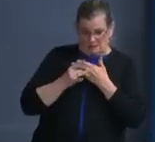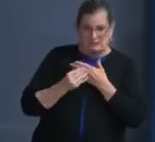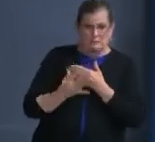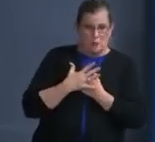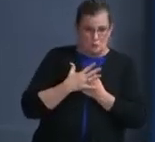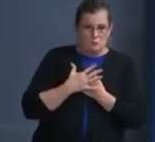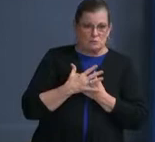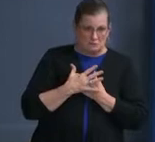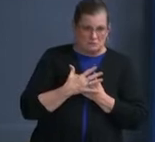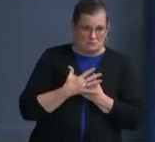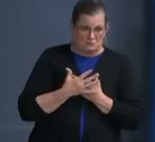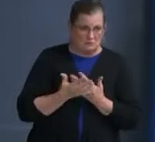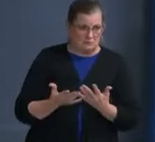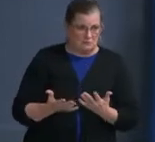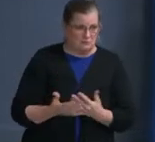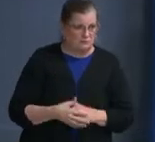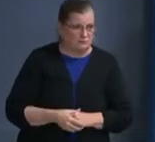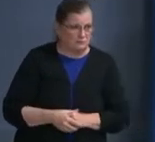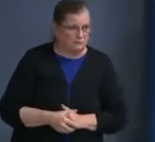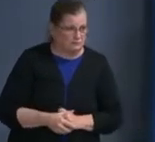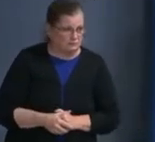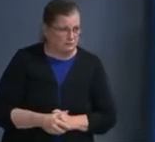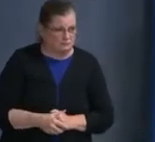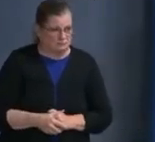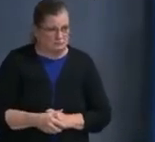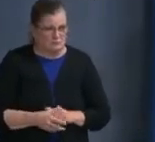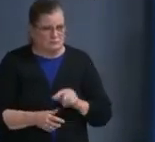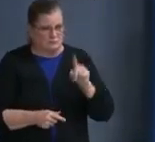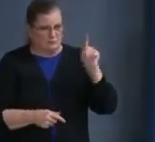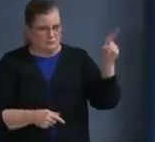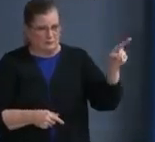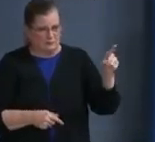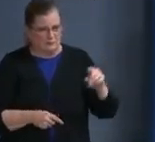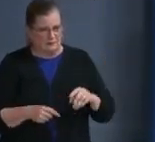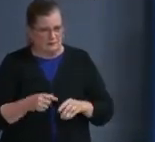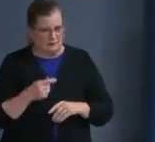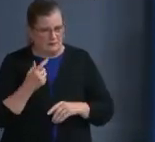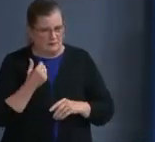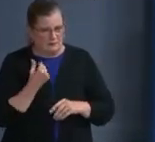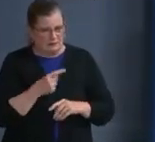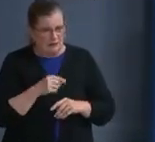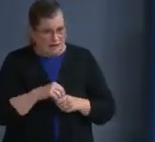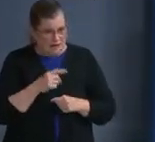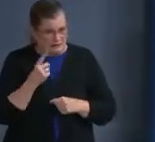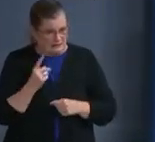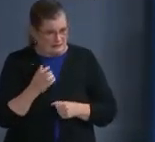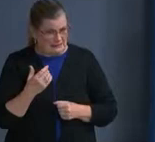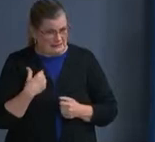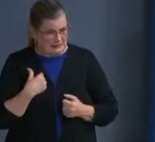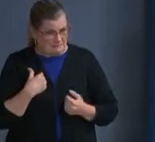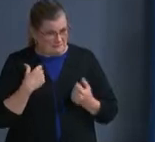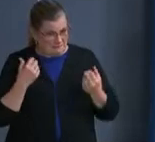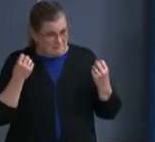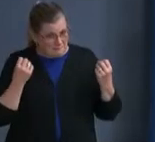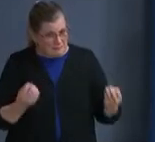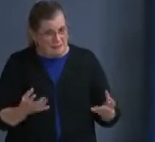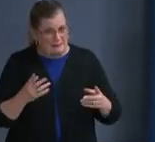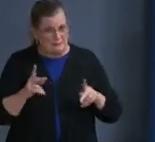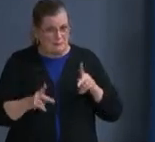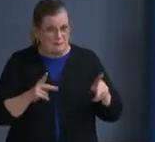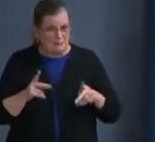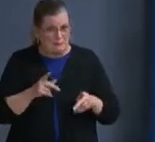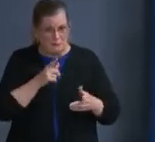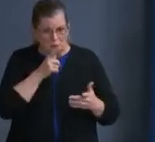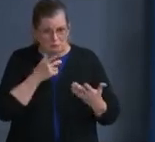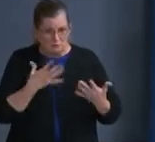Yes. Can I just ask, while we're on that topic of everyone in town in DC this weekend, we were talking to a number of people who were from the states that